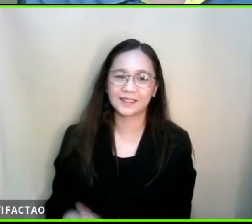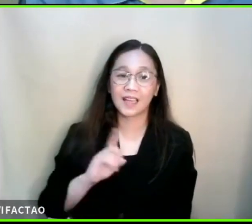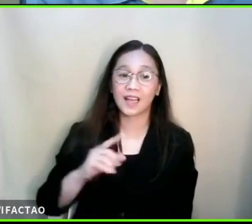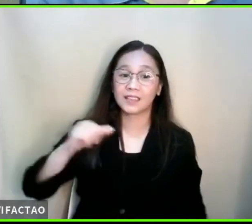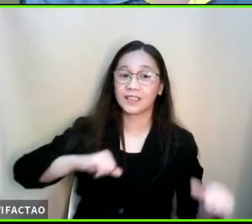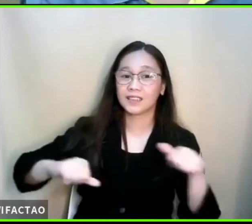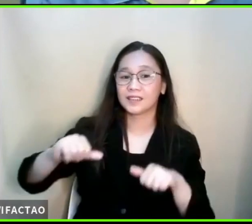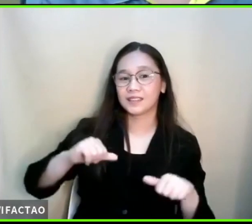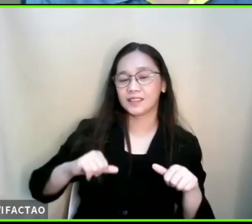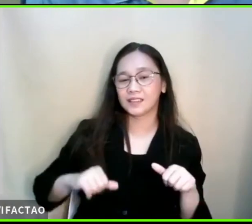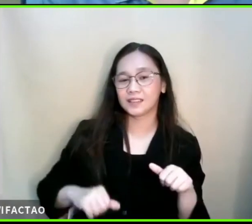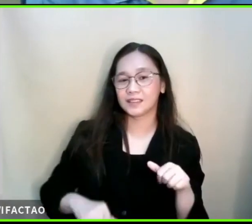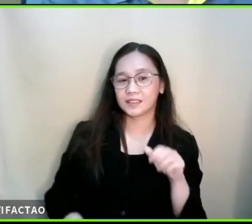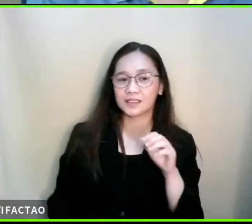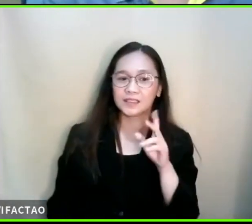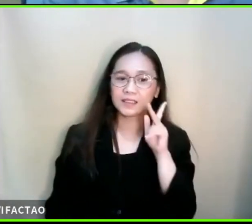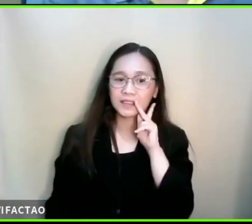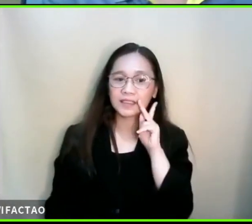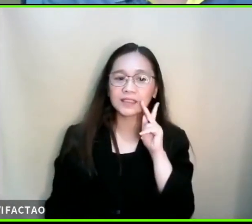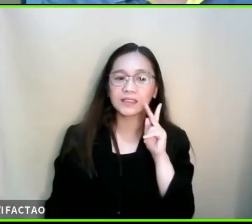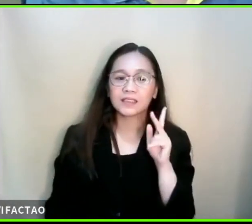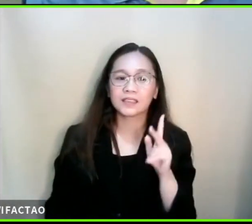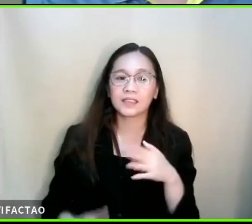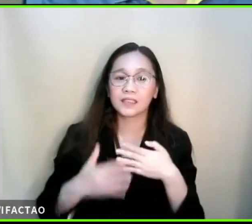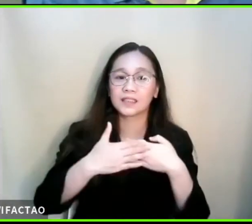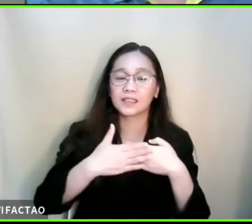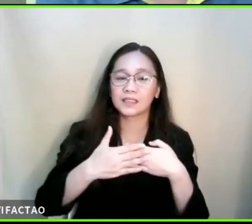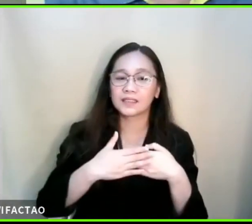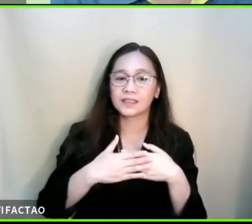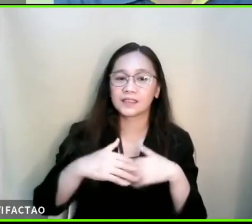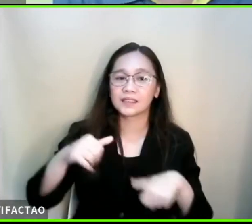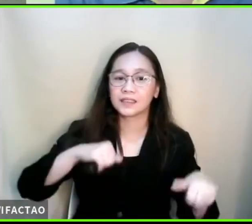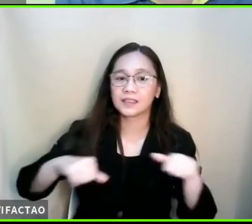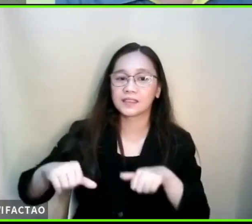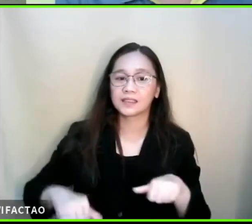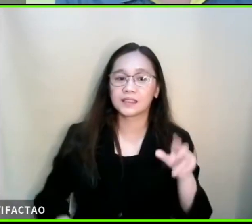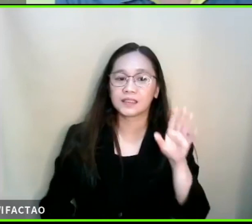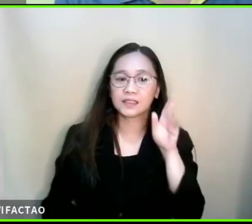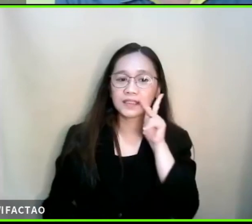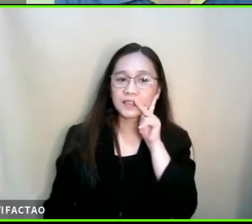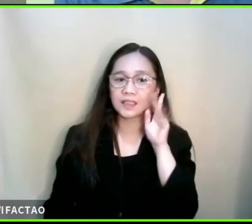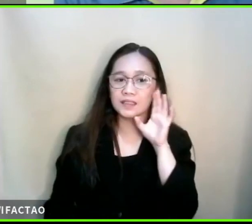time? So, ate, may pinakamalapit na activity, Kai.